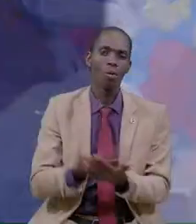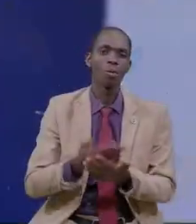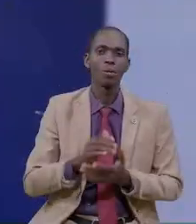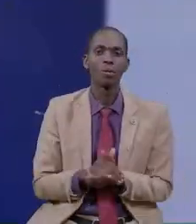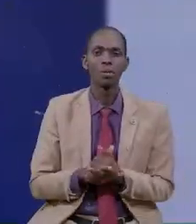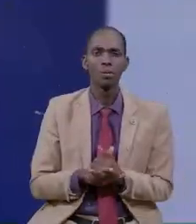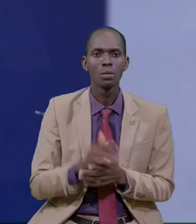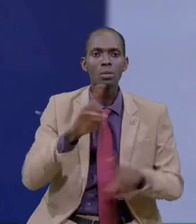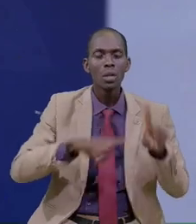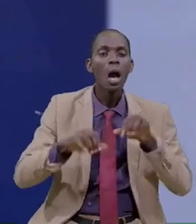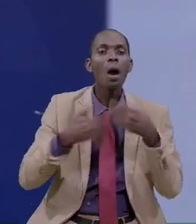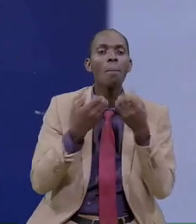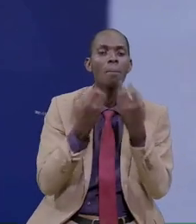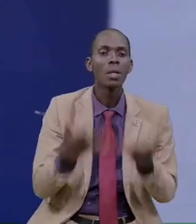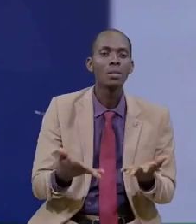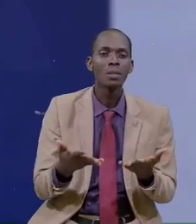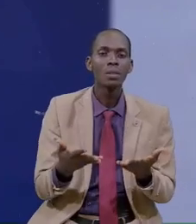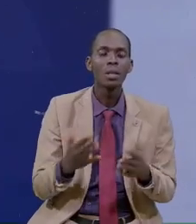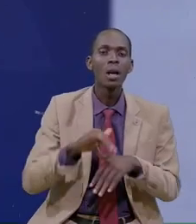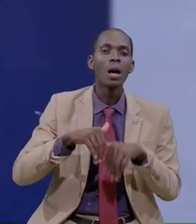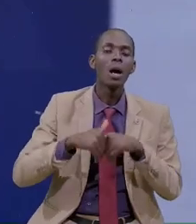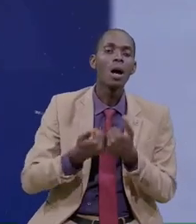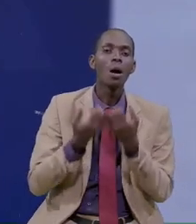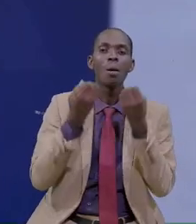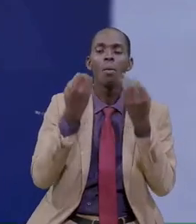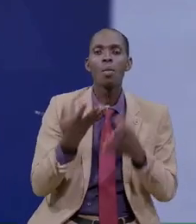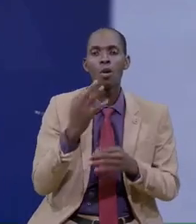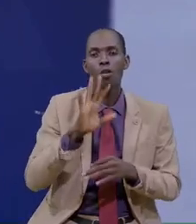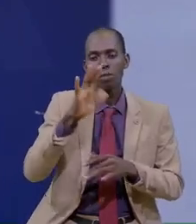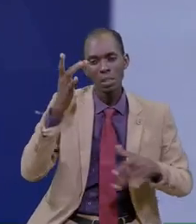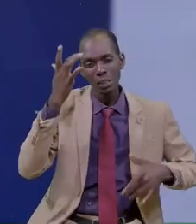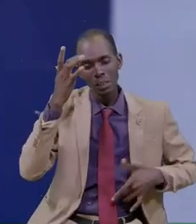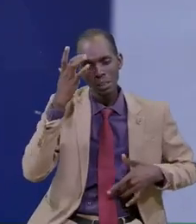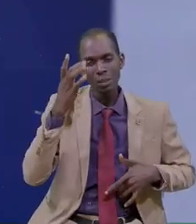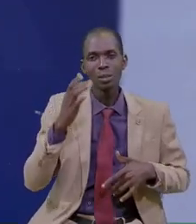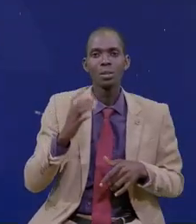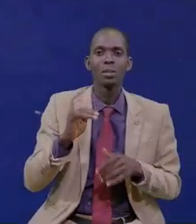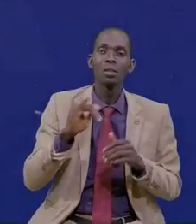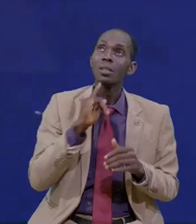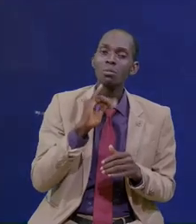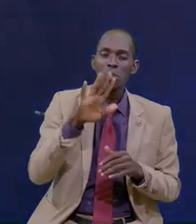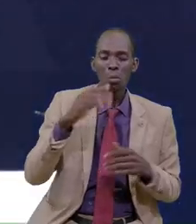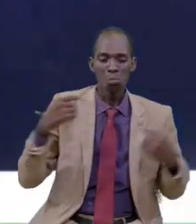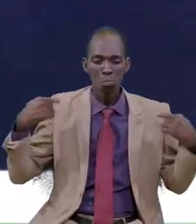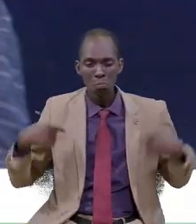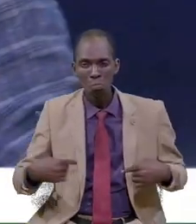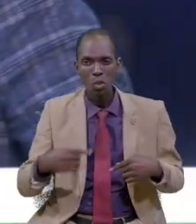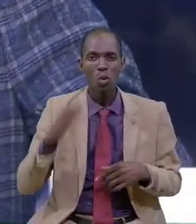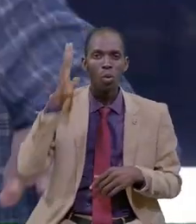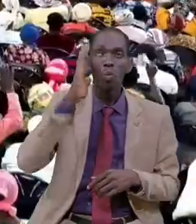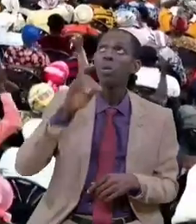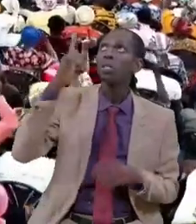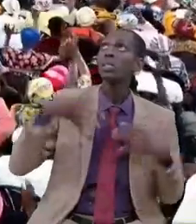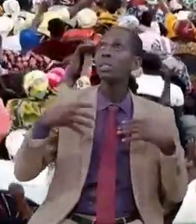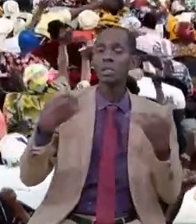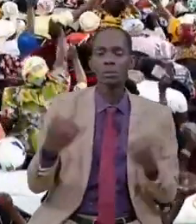Tell me. Dites-moi non. How many of your sicknesses, diseases, infirmity will he heal tonight?